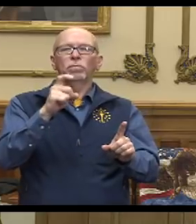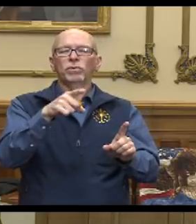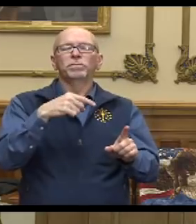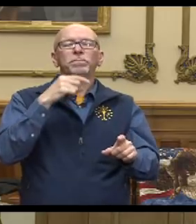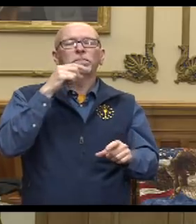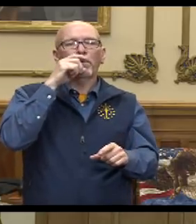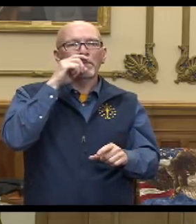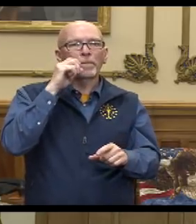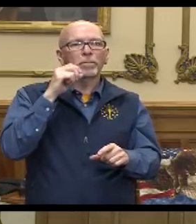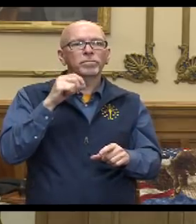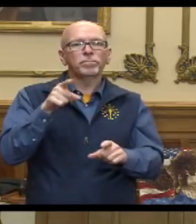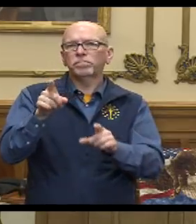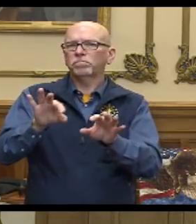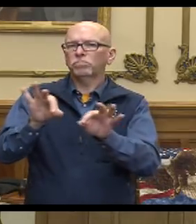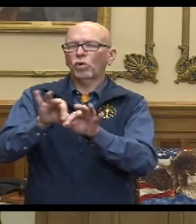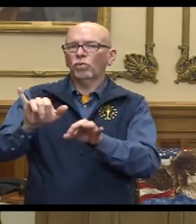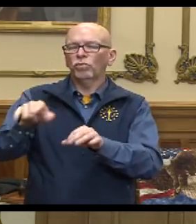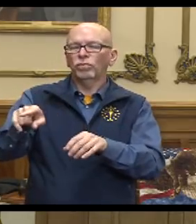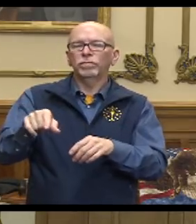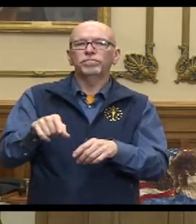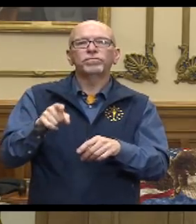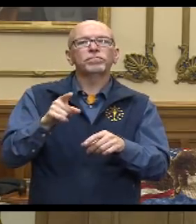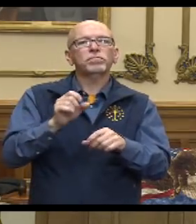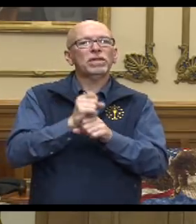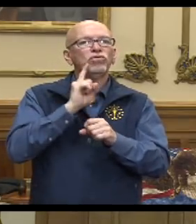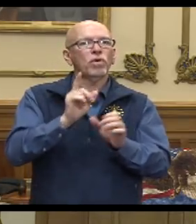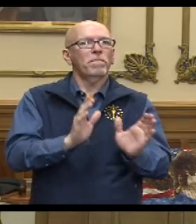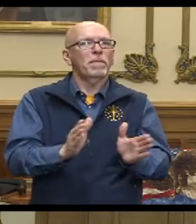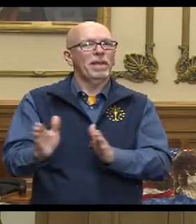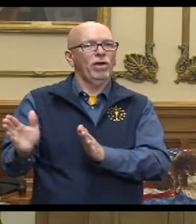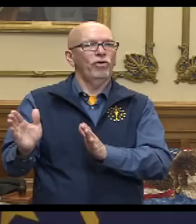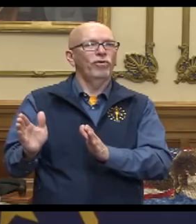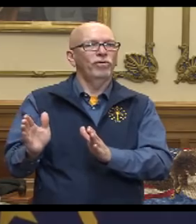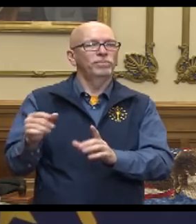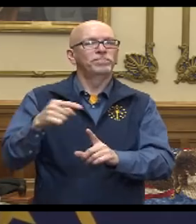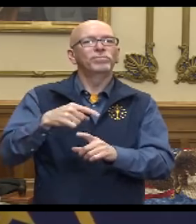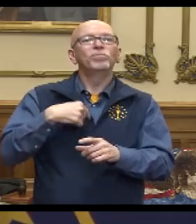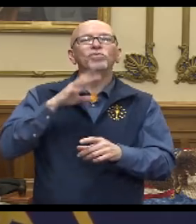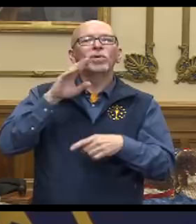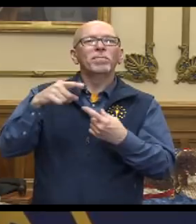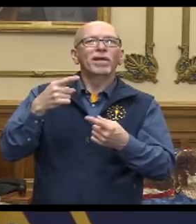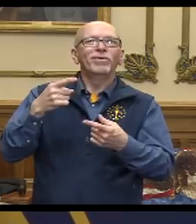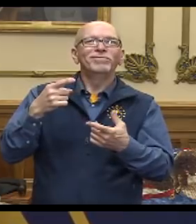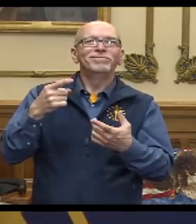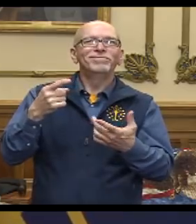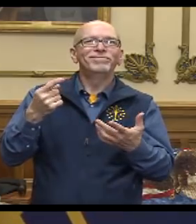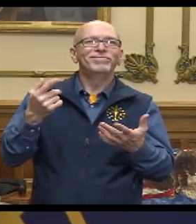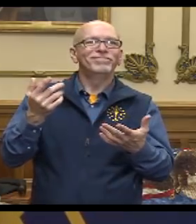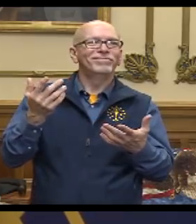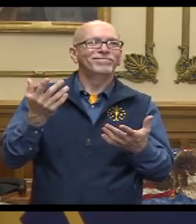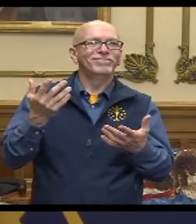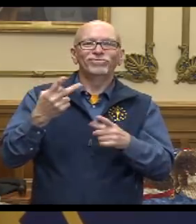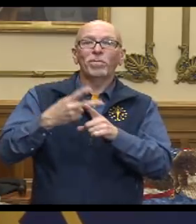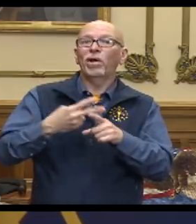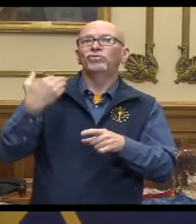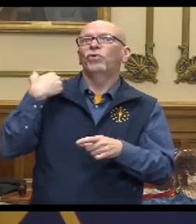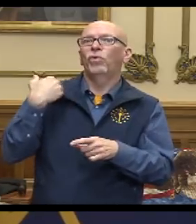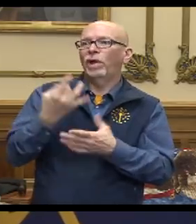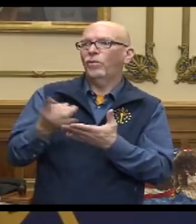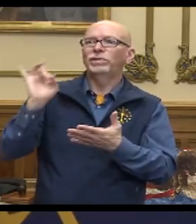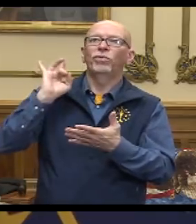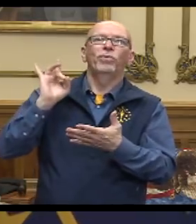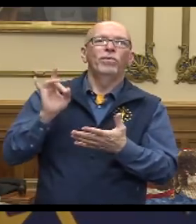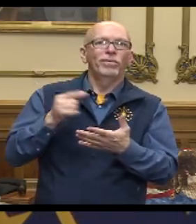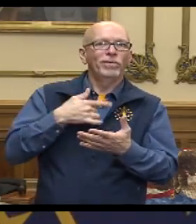add that that's important also, the prepare part of it. We talked about that, in the 2 months ago, 8 weeks